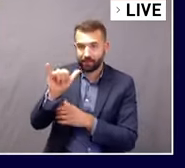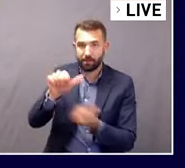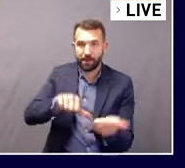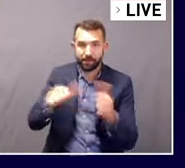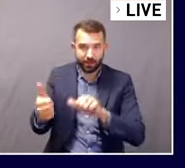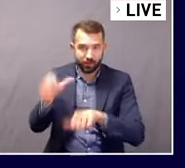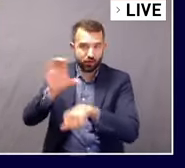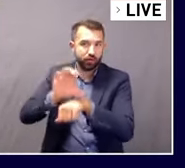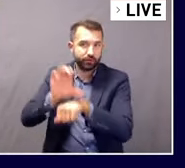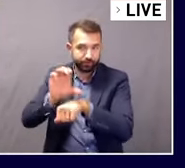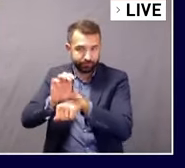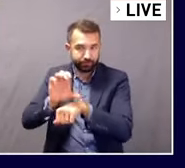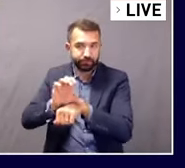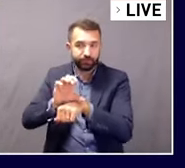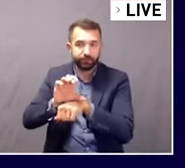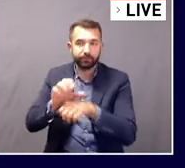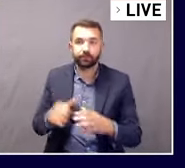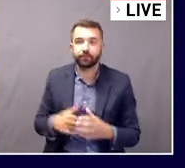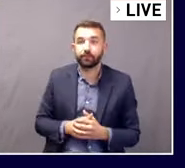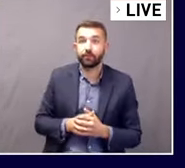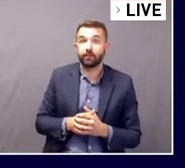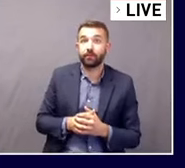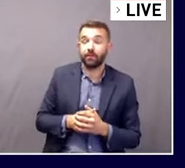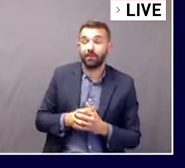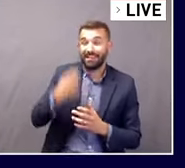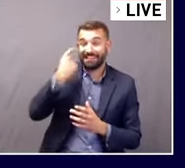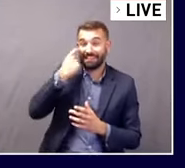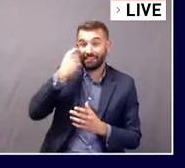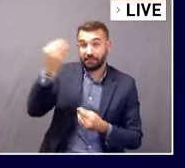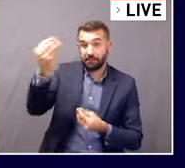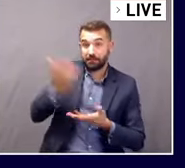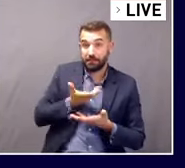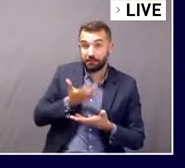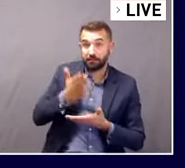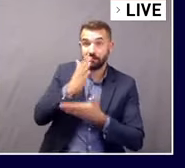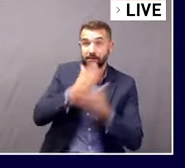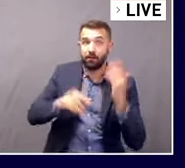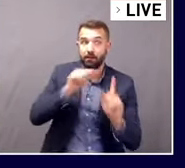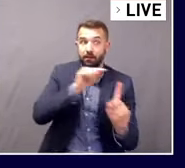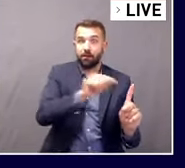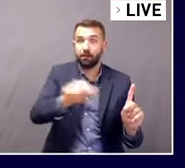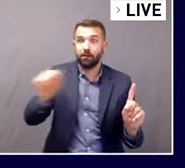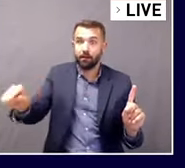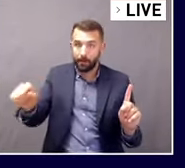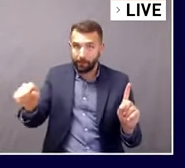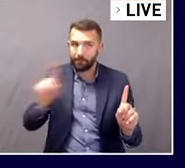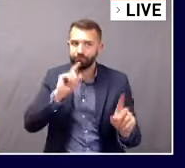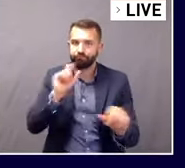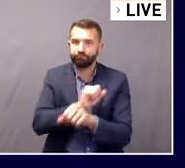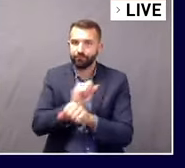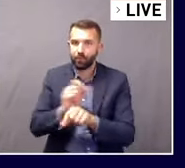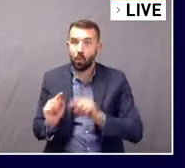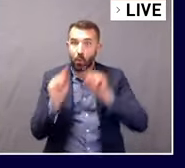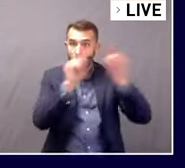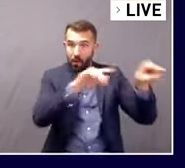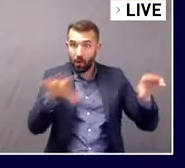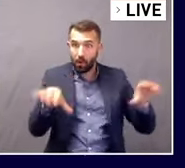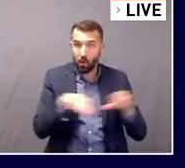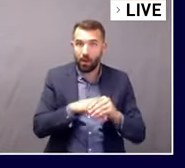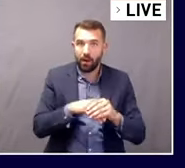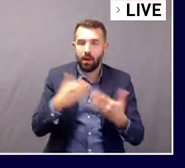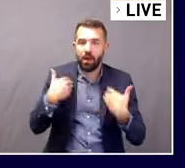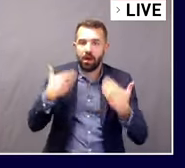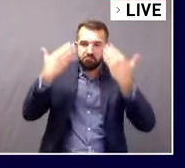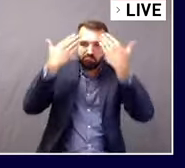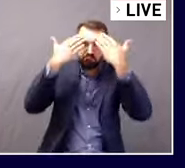you mentioned about individuals who had directly attended the wedding would be news. That's not what our contact tracers had uncovered